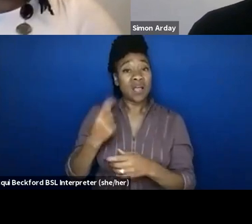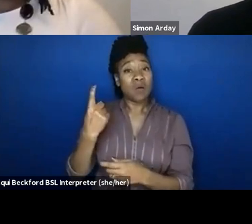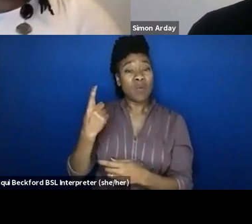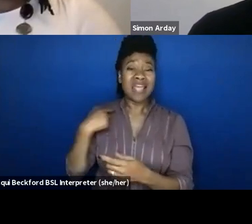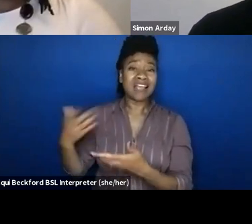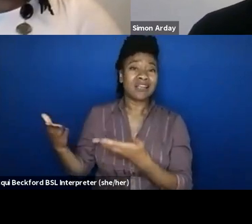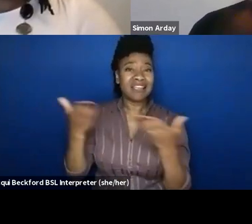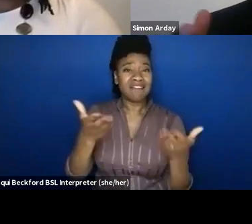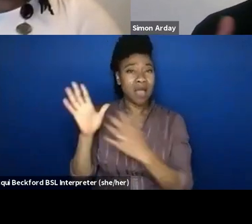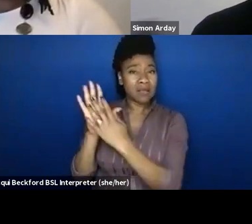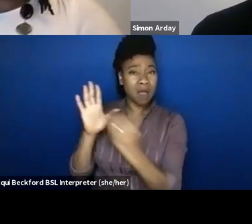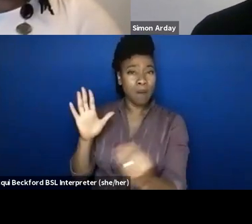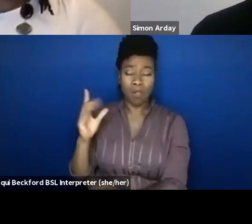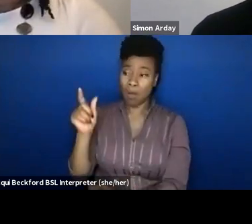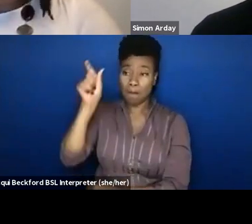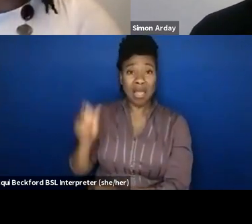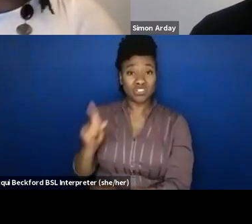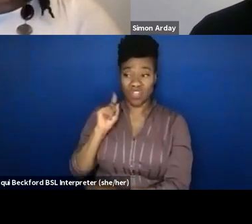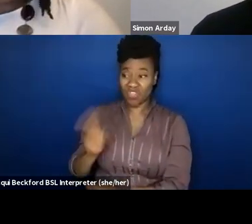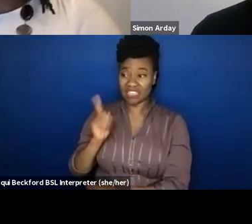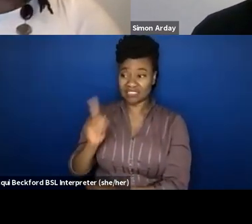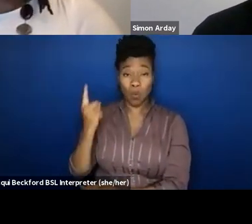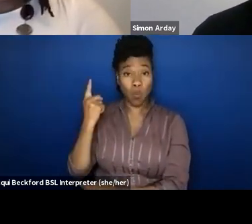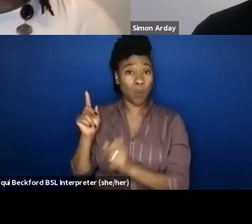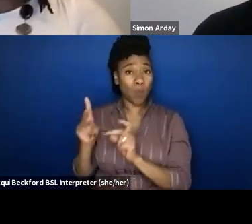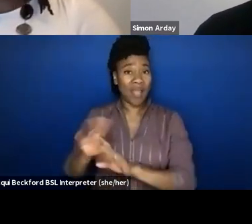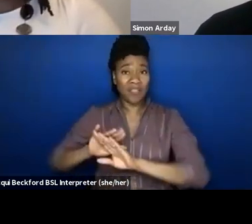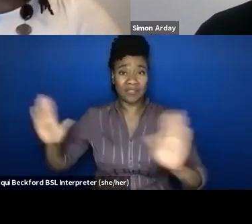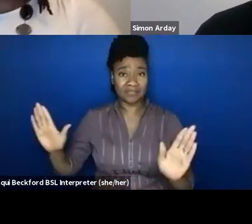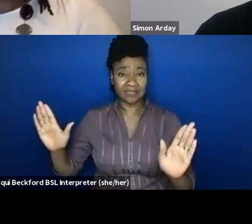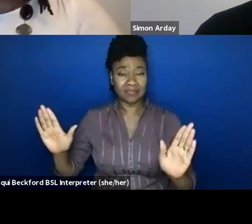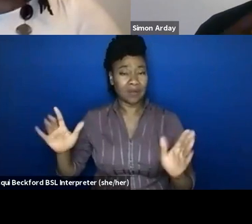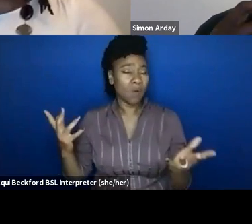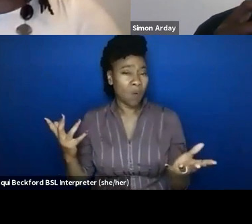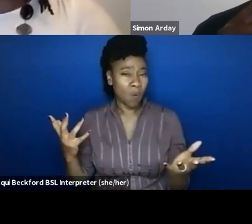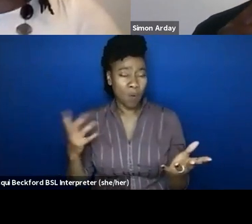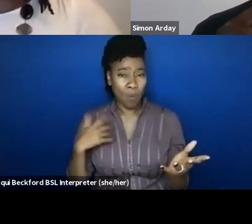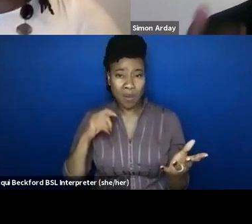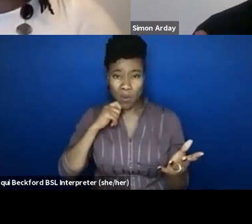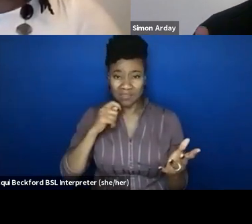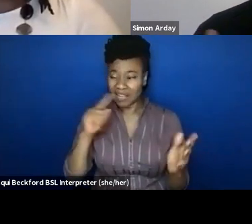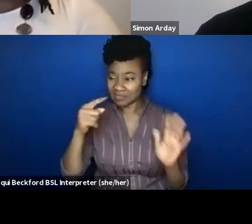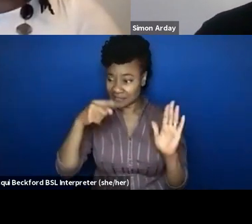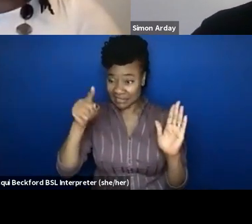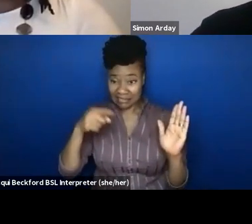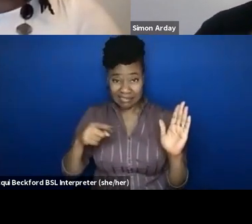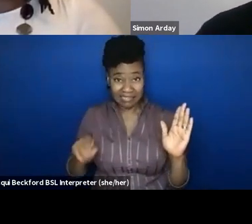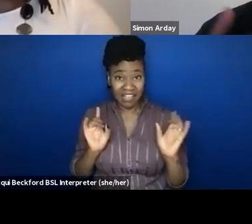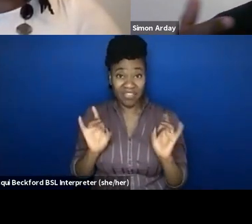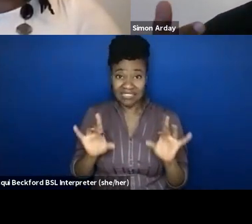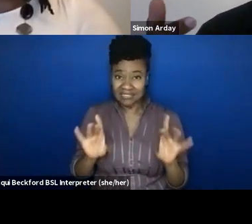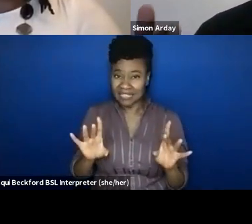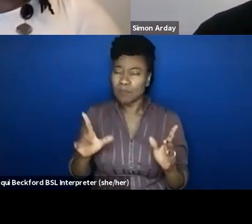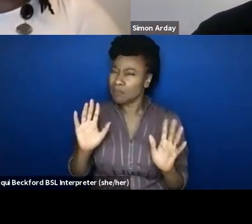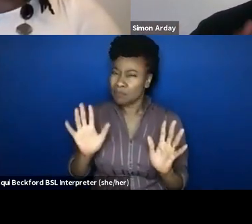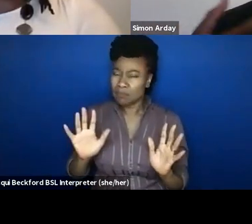within the kind of boxes that we tend to create in healthcare? And then in addition to that, I think it's